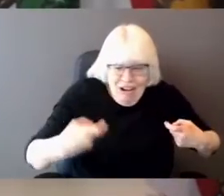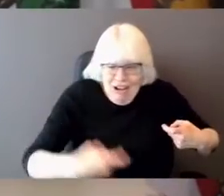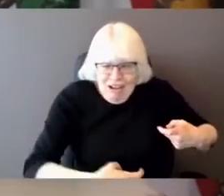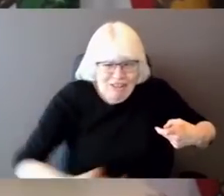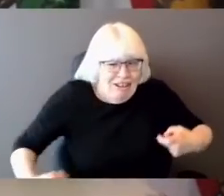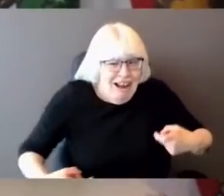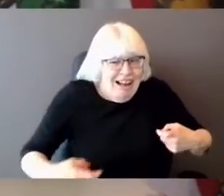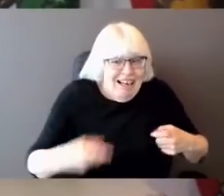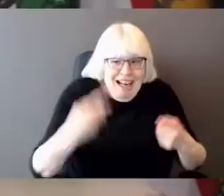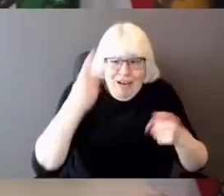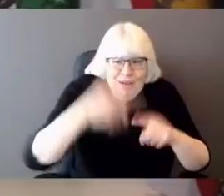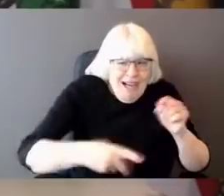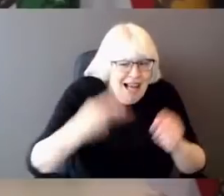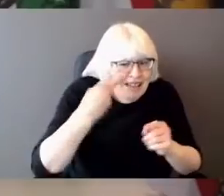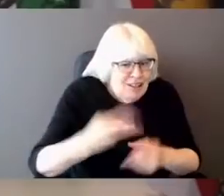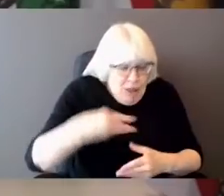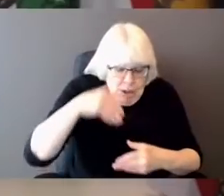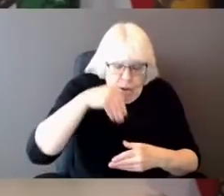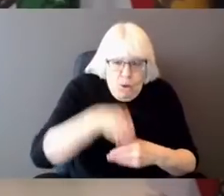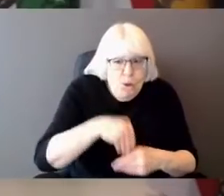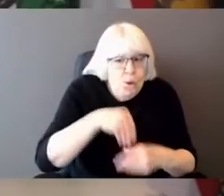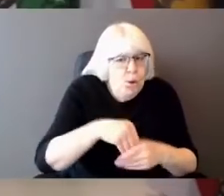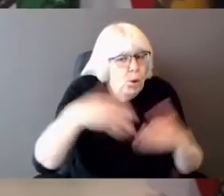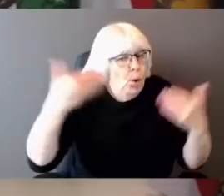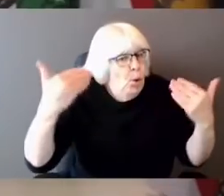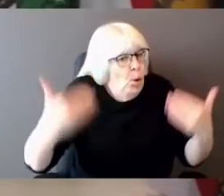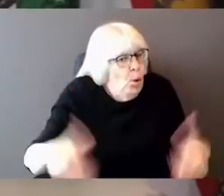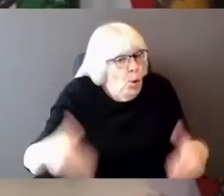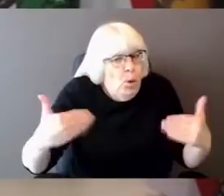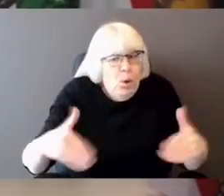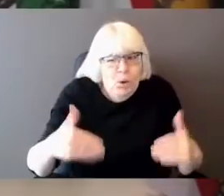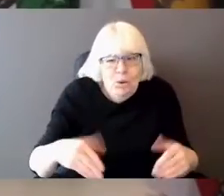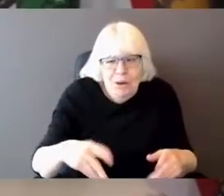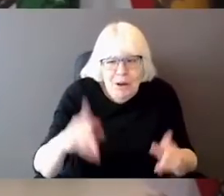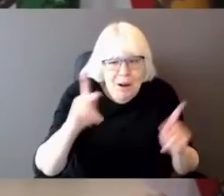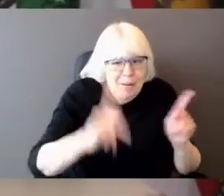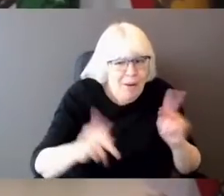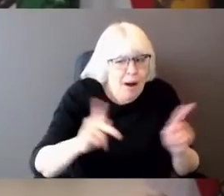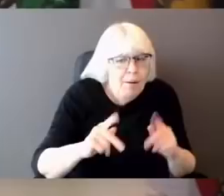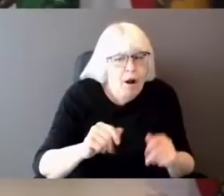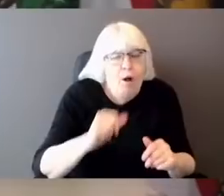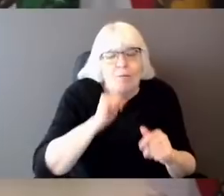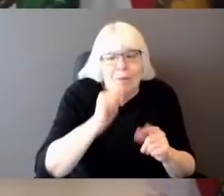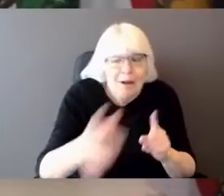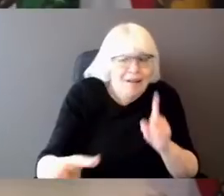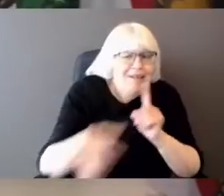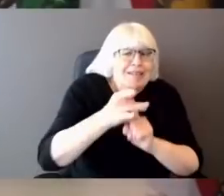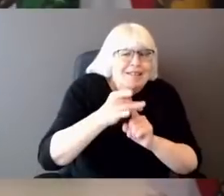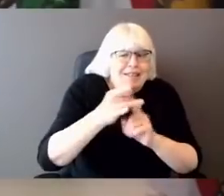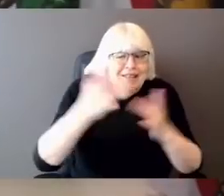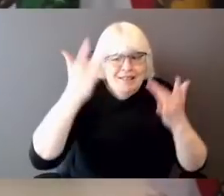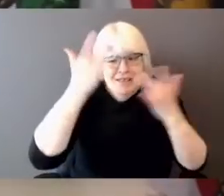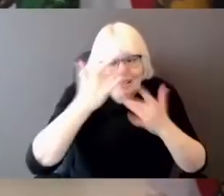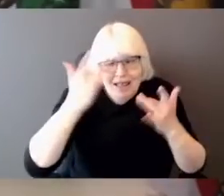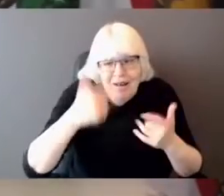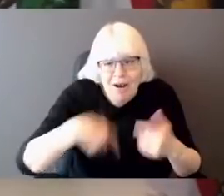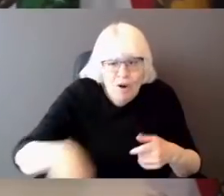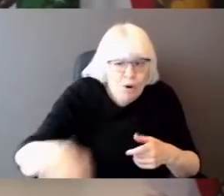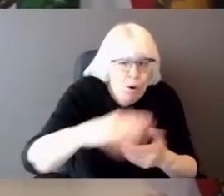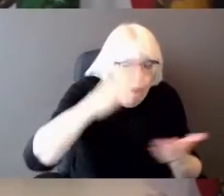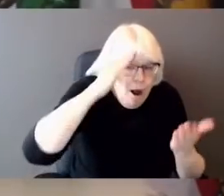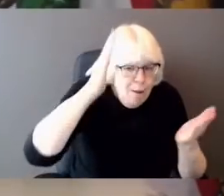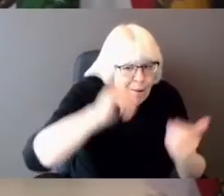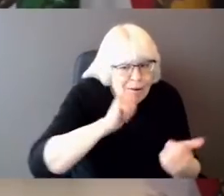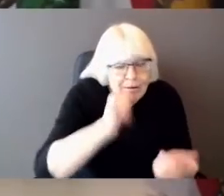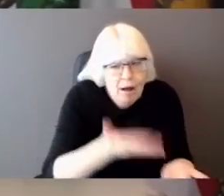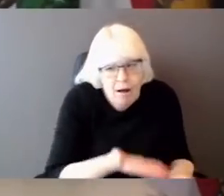that people aren't getting sick. I really hope that people aren't in the hospital or worse, and that life in PEI in the spring,